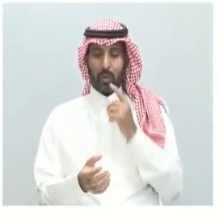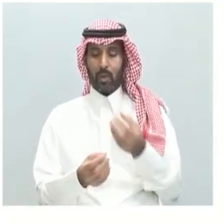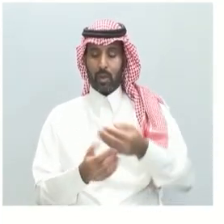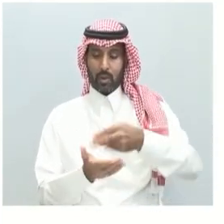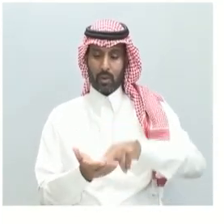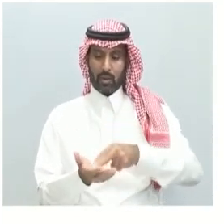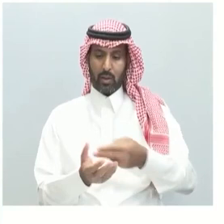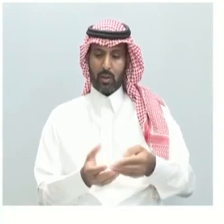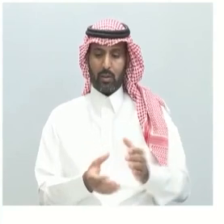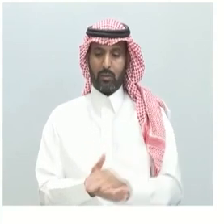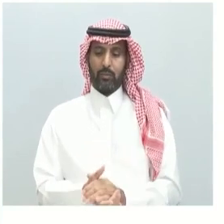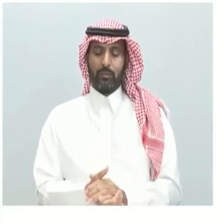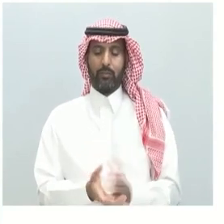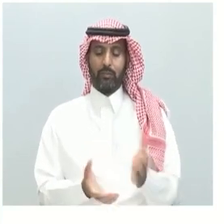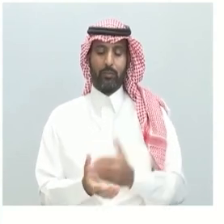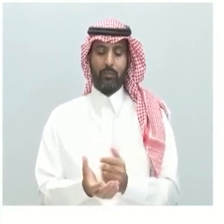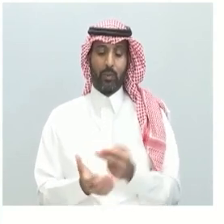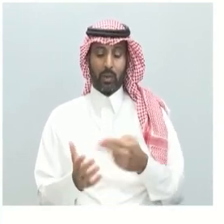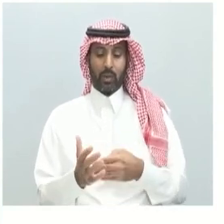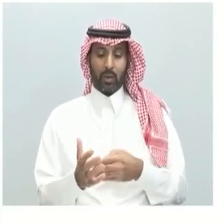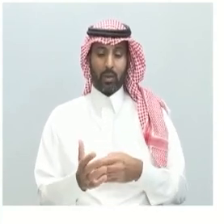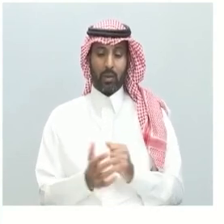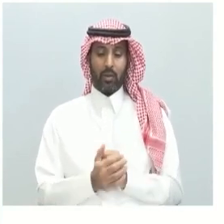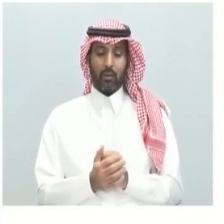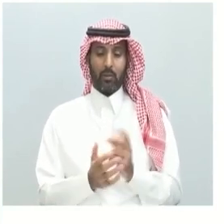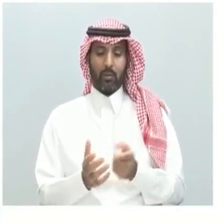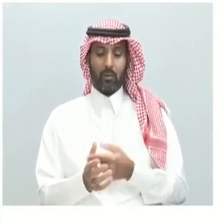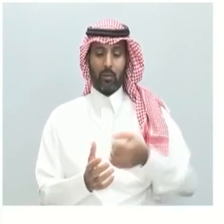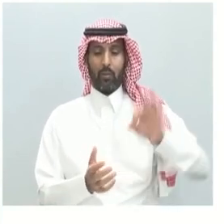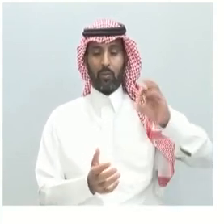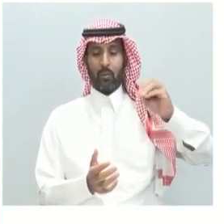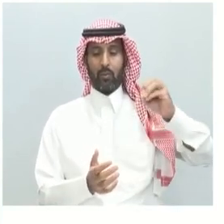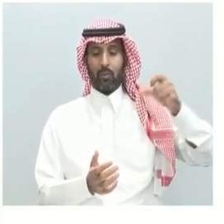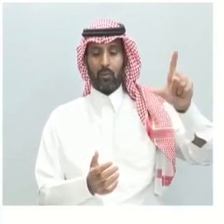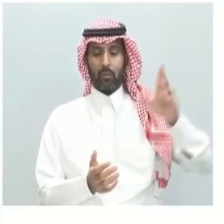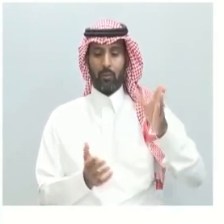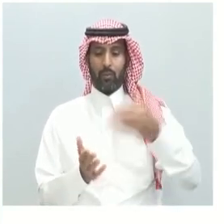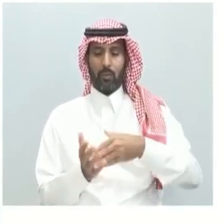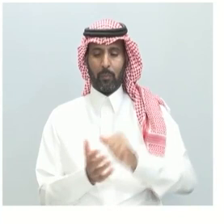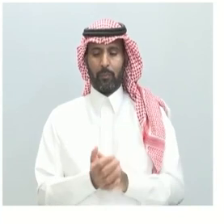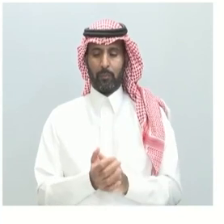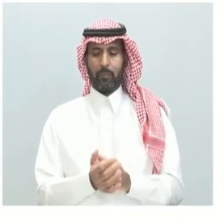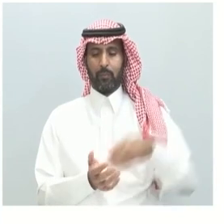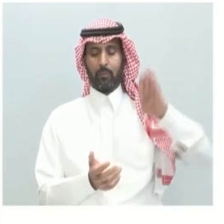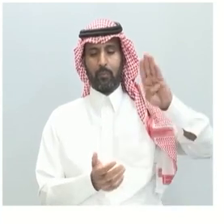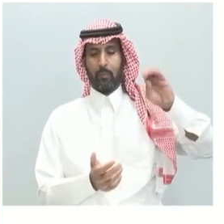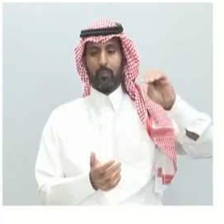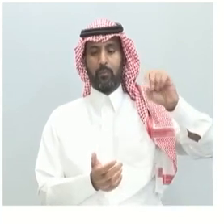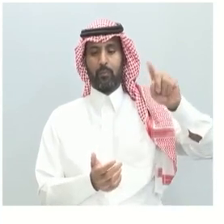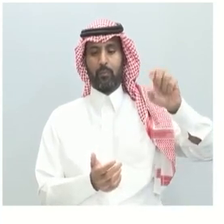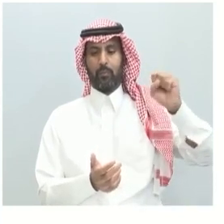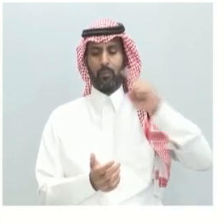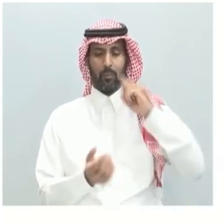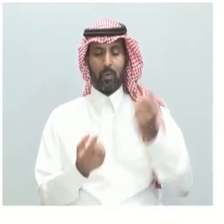You end up with butter. Of course, this is a fact here. If you mix flour and water, you end up with butter. Number six,